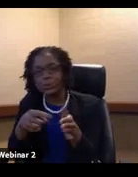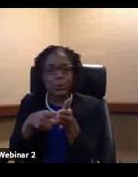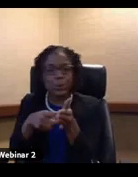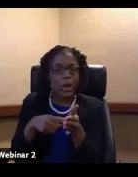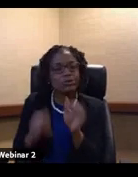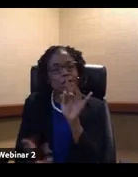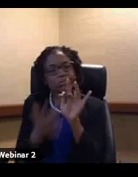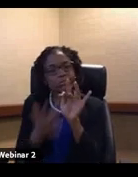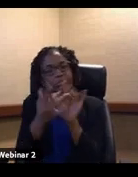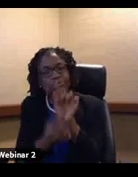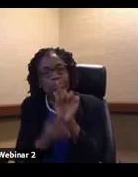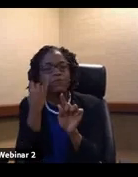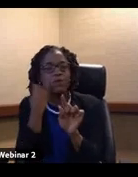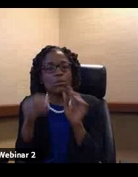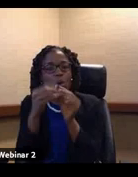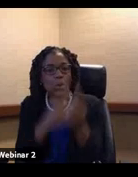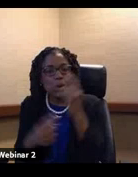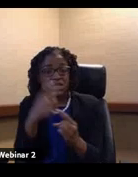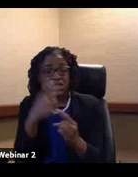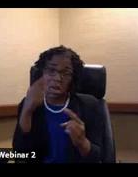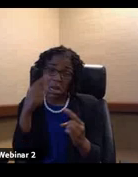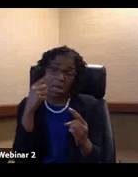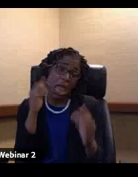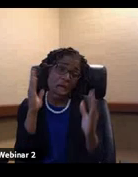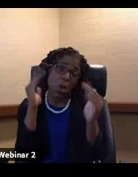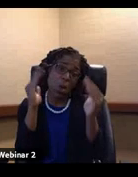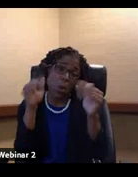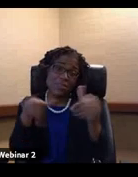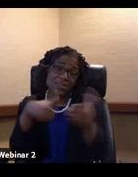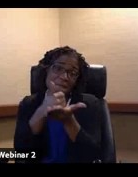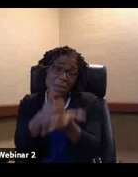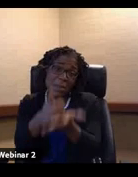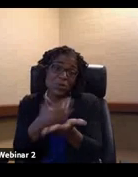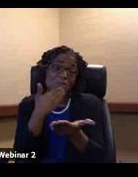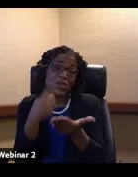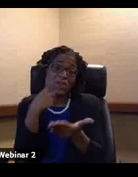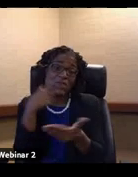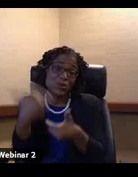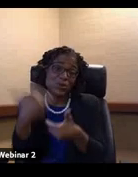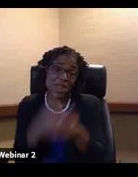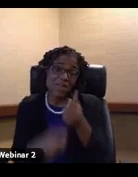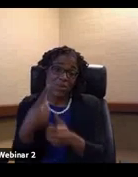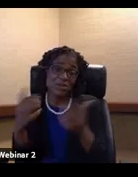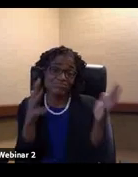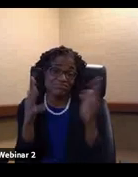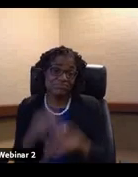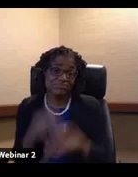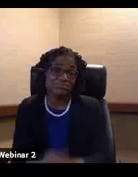if you have any questions. And I hope this is helpful. And thank you, everyone, for joining.